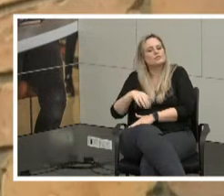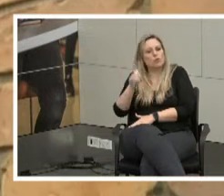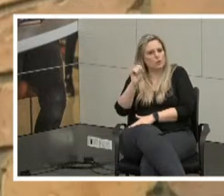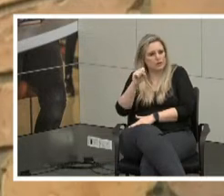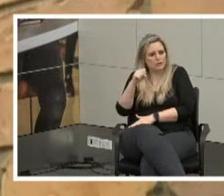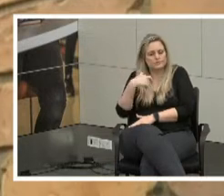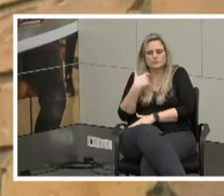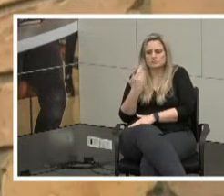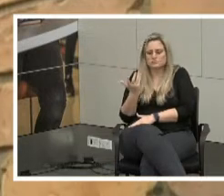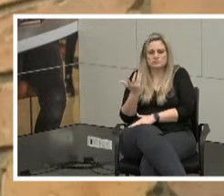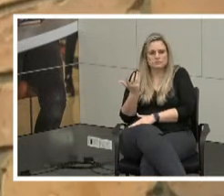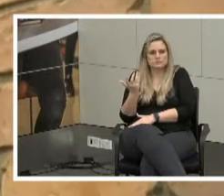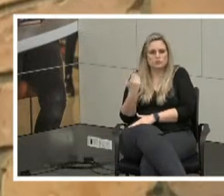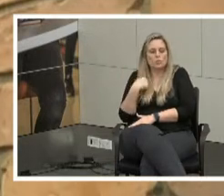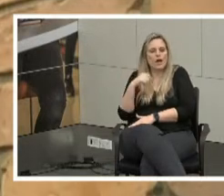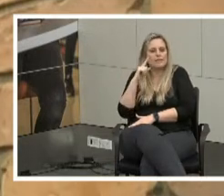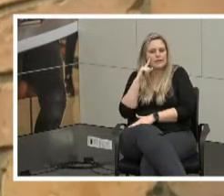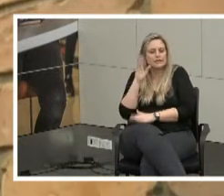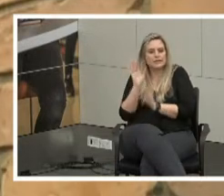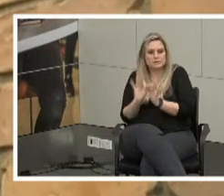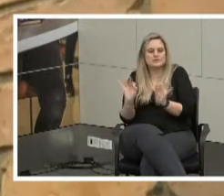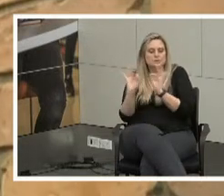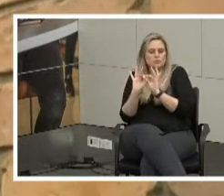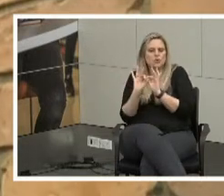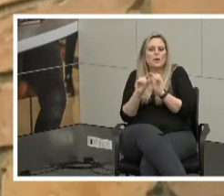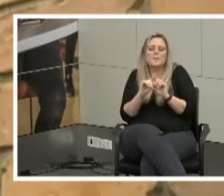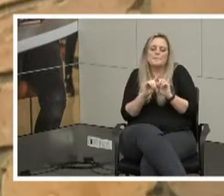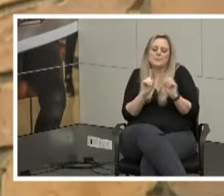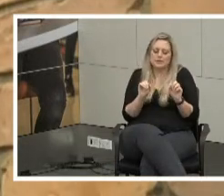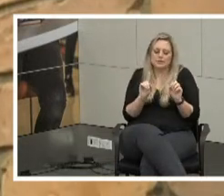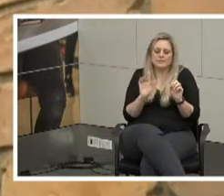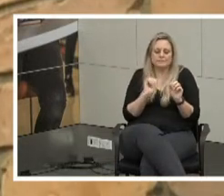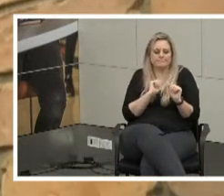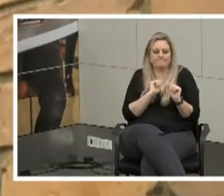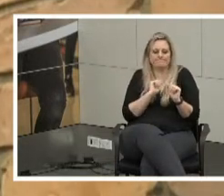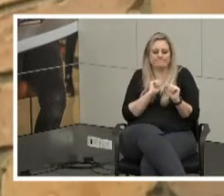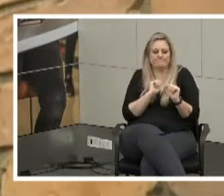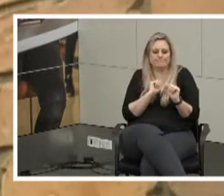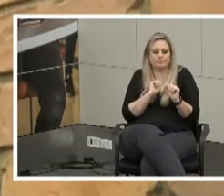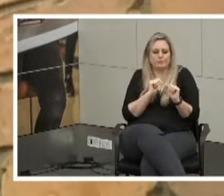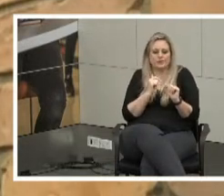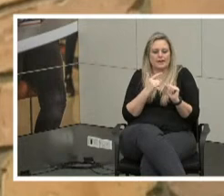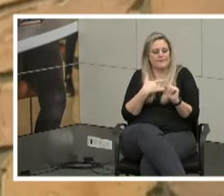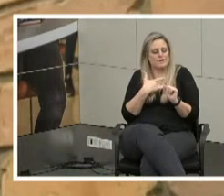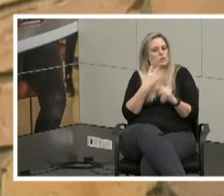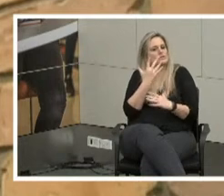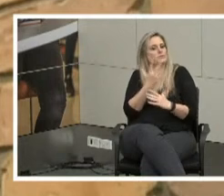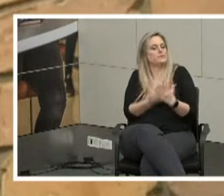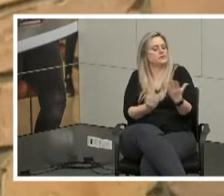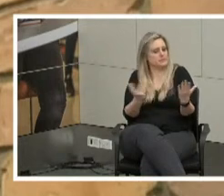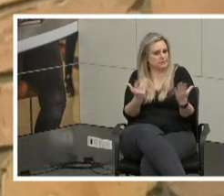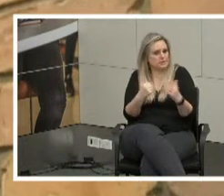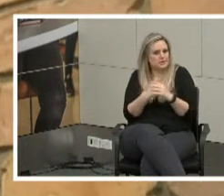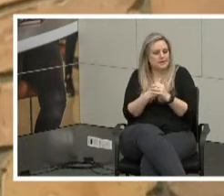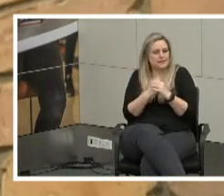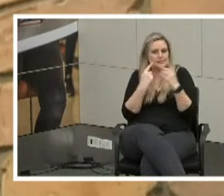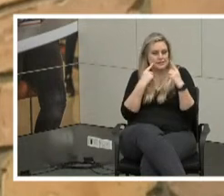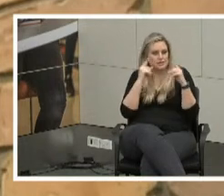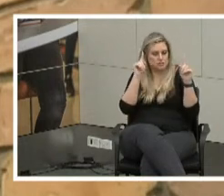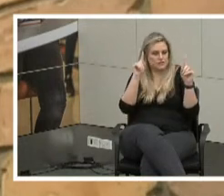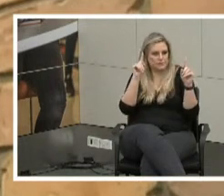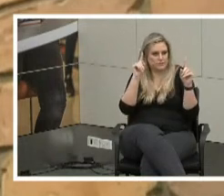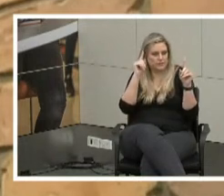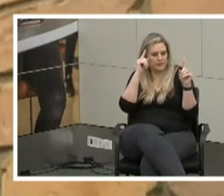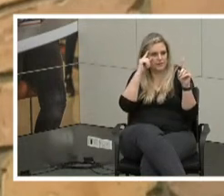I want to see growth and I and and I think that's critical but what we're missing here is is achievement